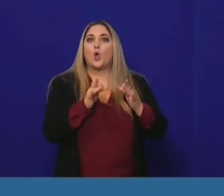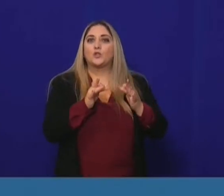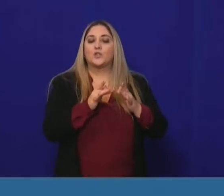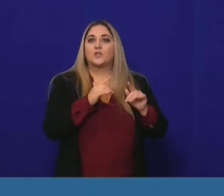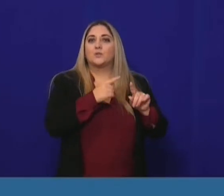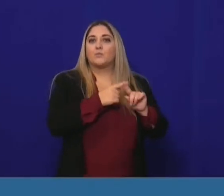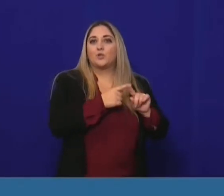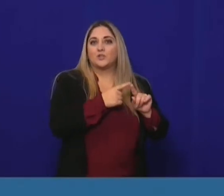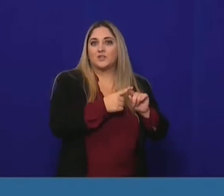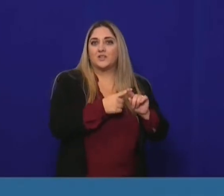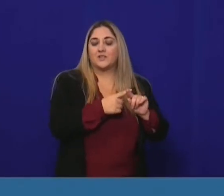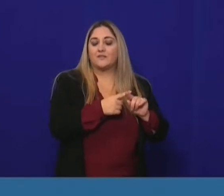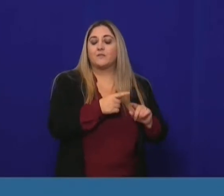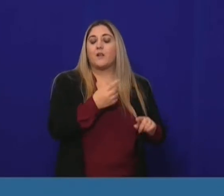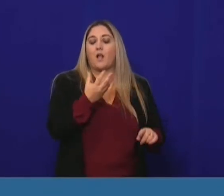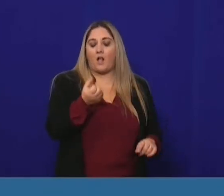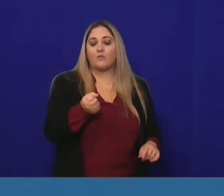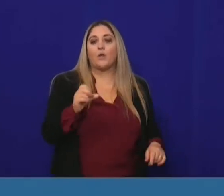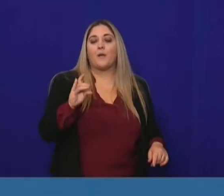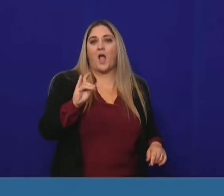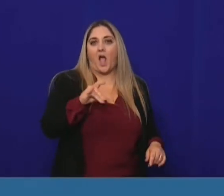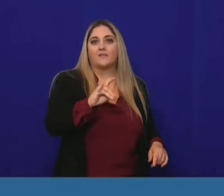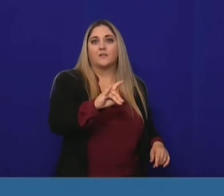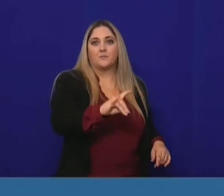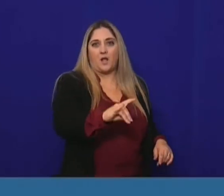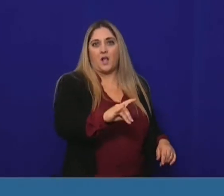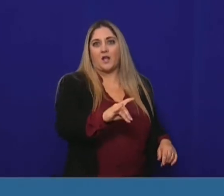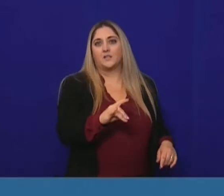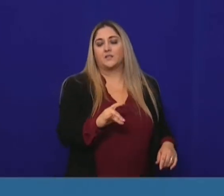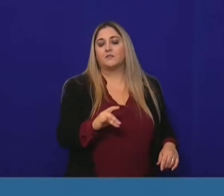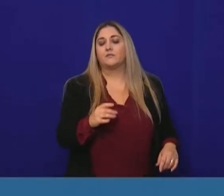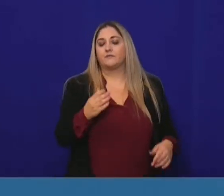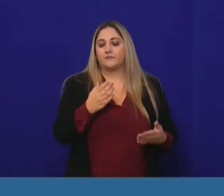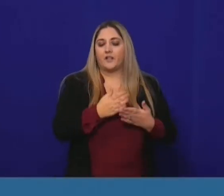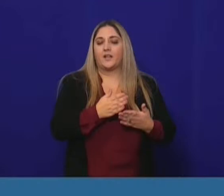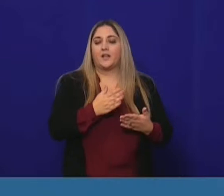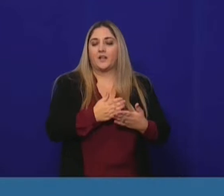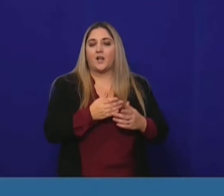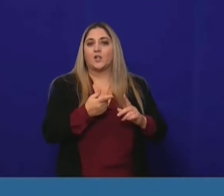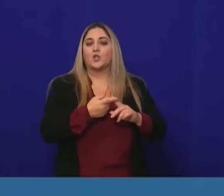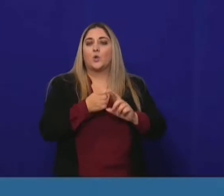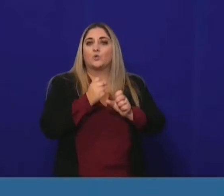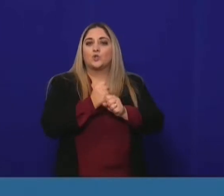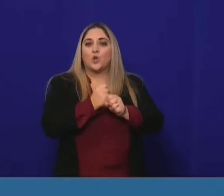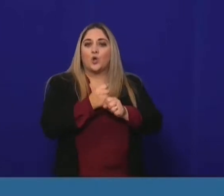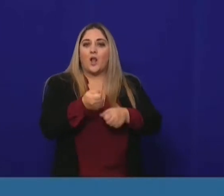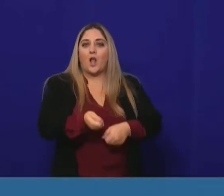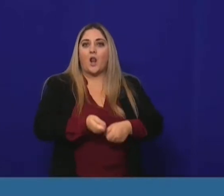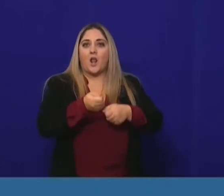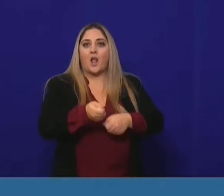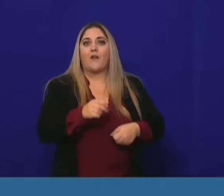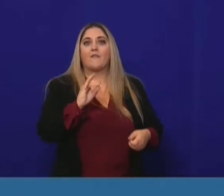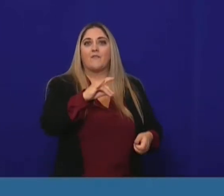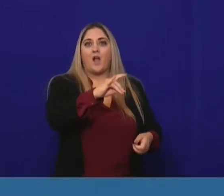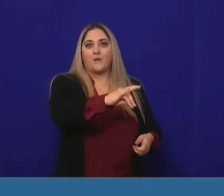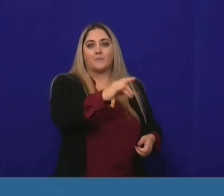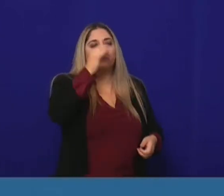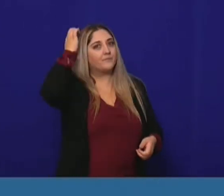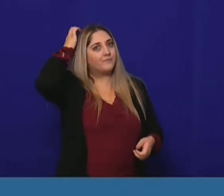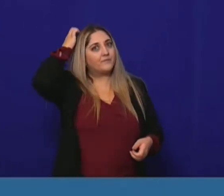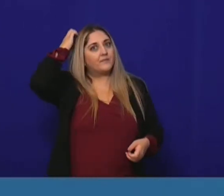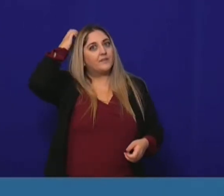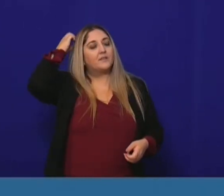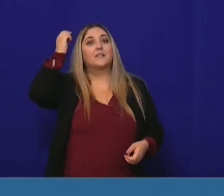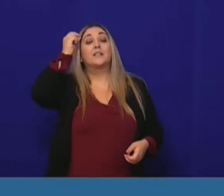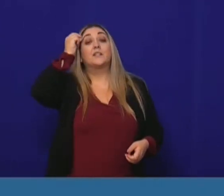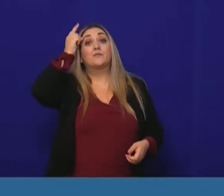huma jkollhom jew il-pets fid-dar tagħhom jew inkella jkollhom l-annimali pers li jkunu farms. Rridu niftakru li meta inti għandek persuni li